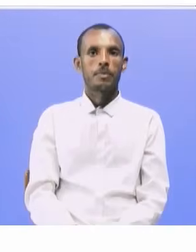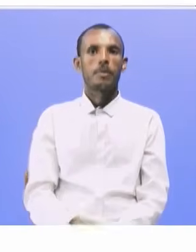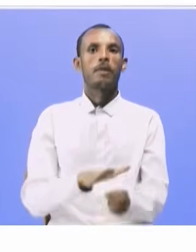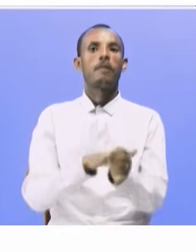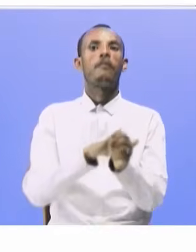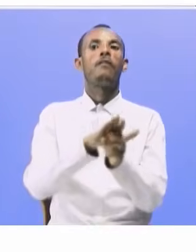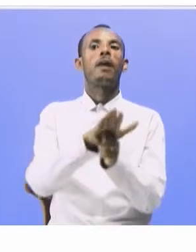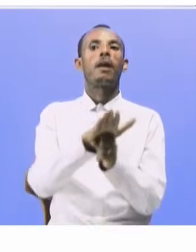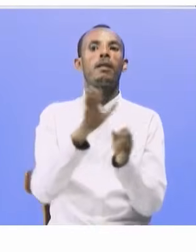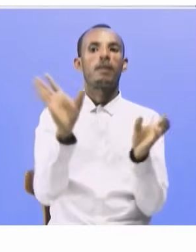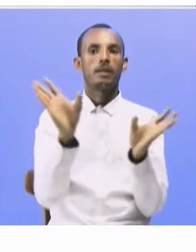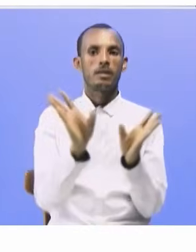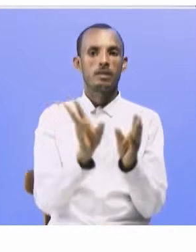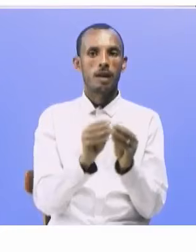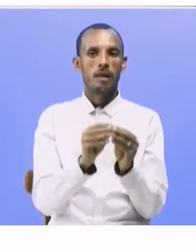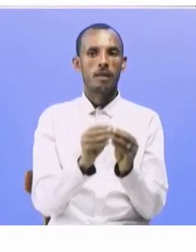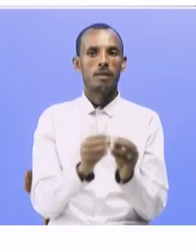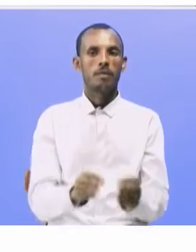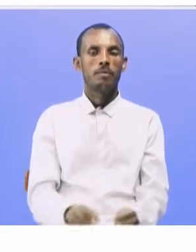Finite set.